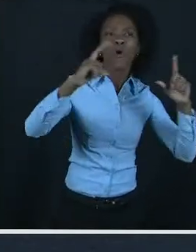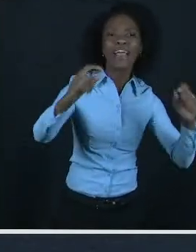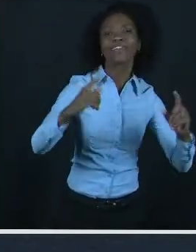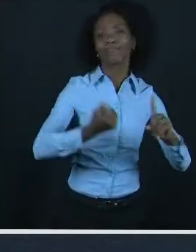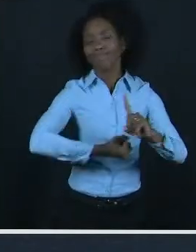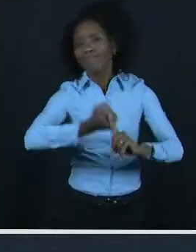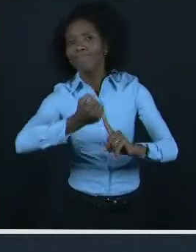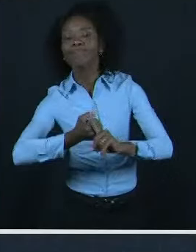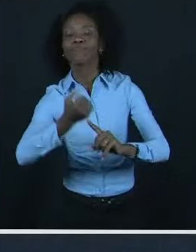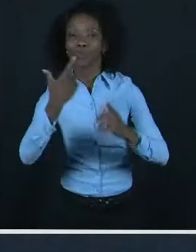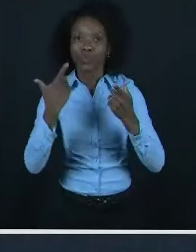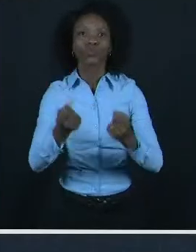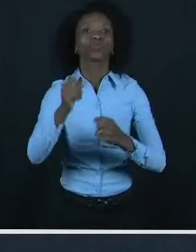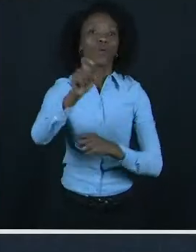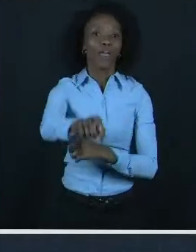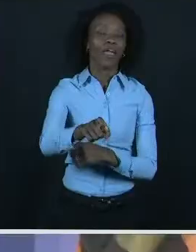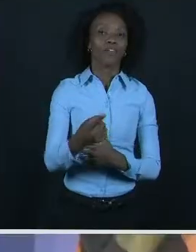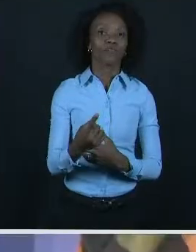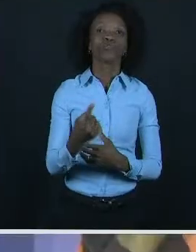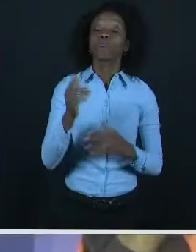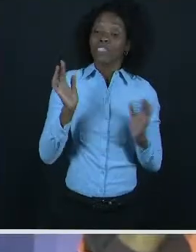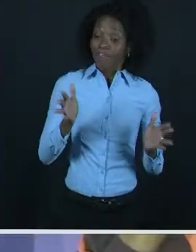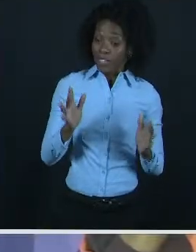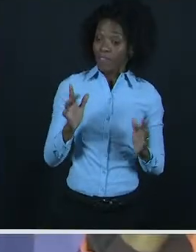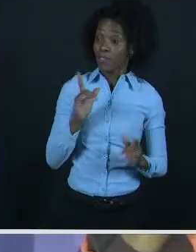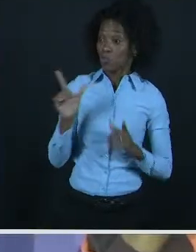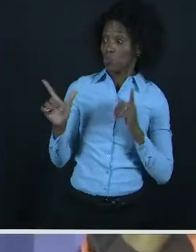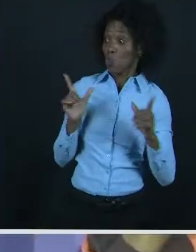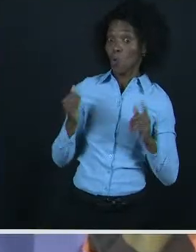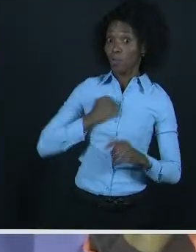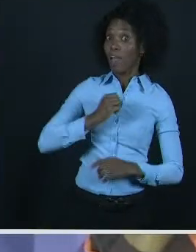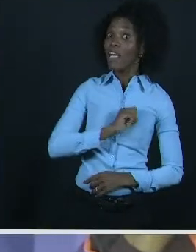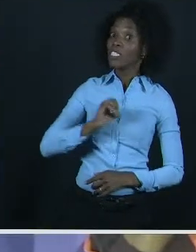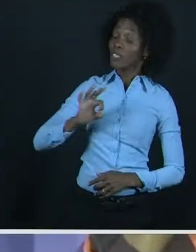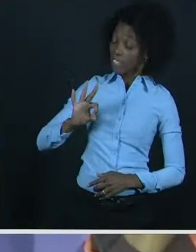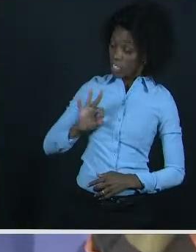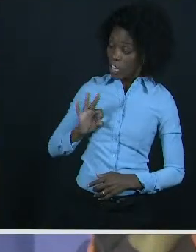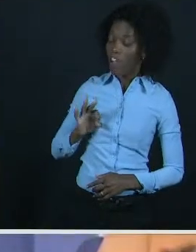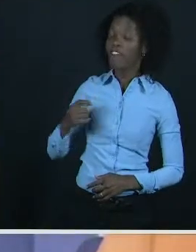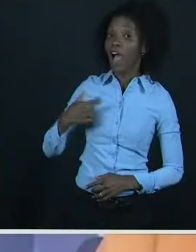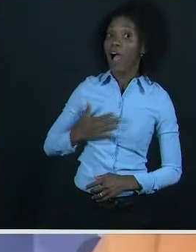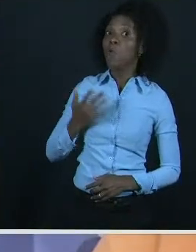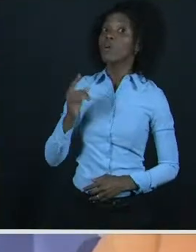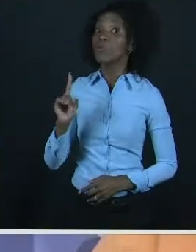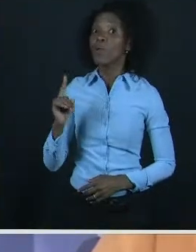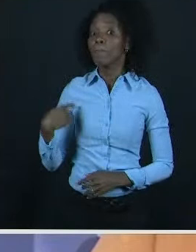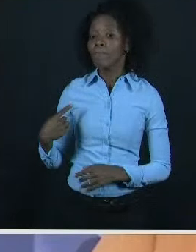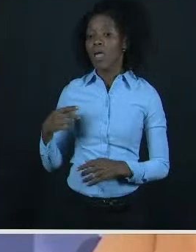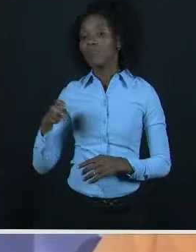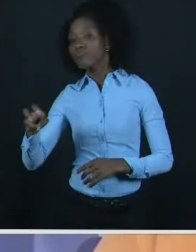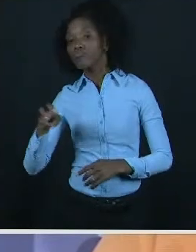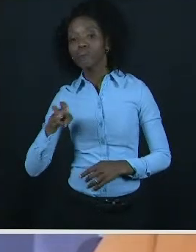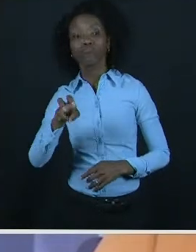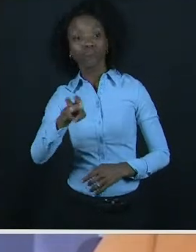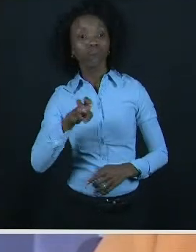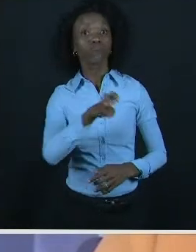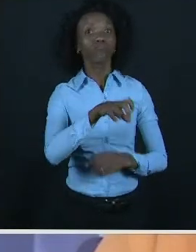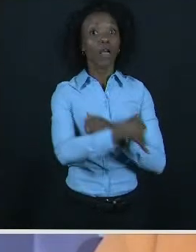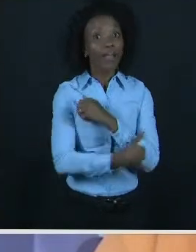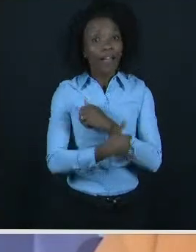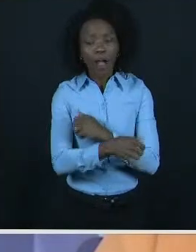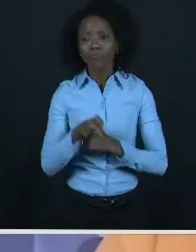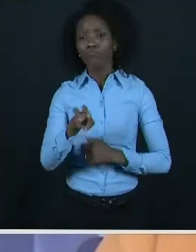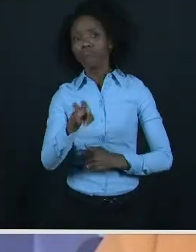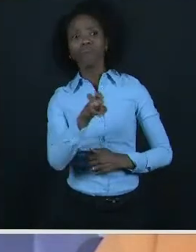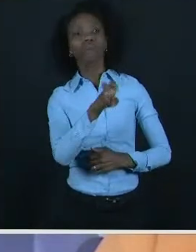Now, I have said to my staff, I want, as I move around the country now, to find time